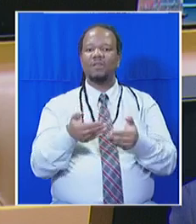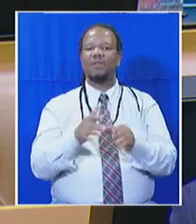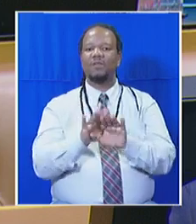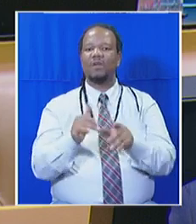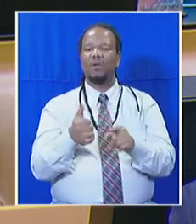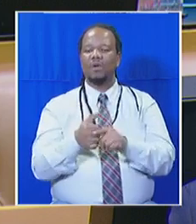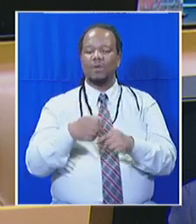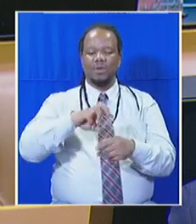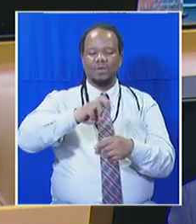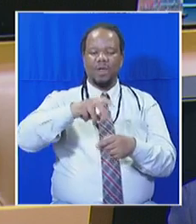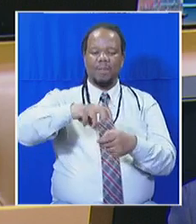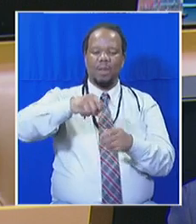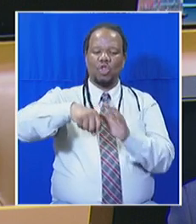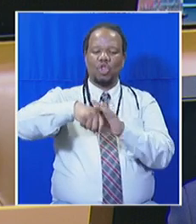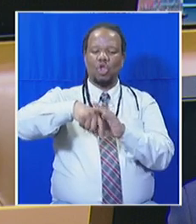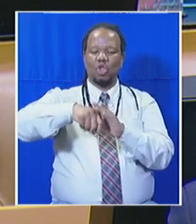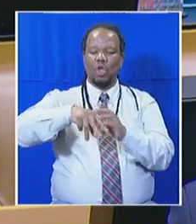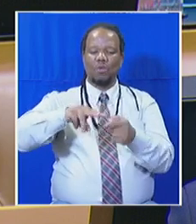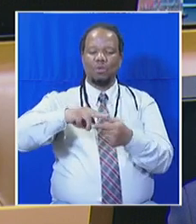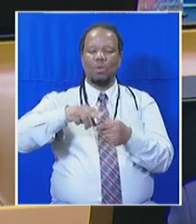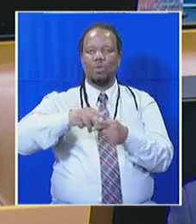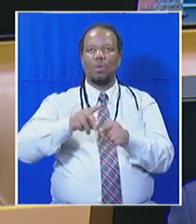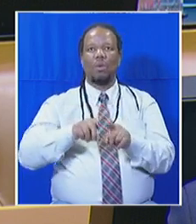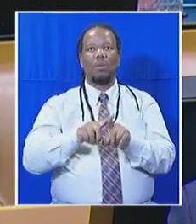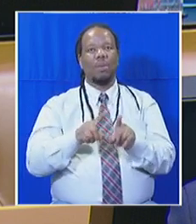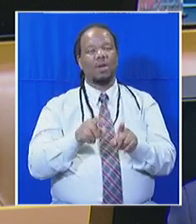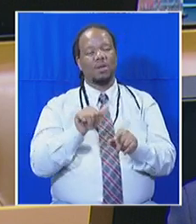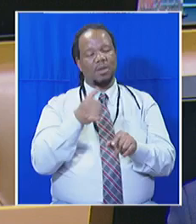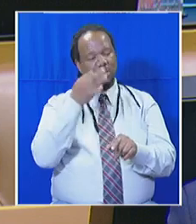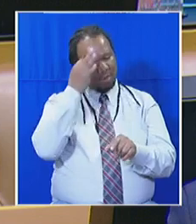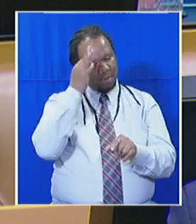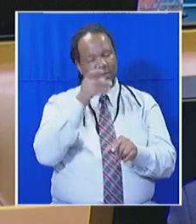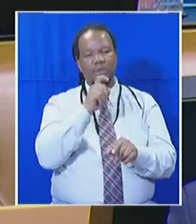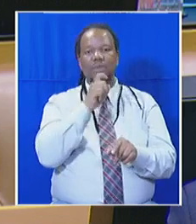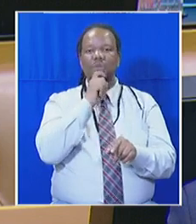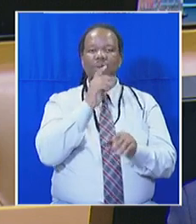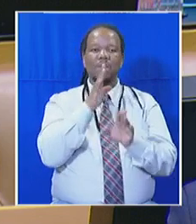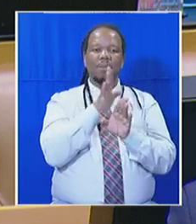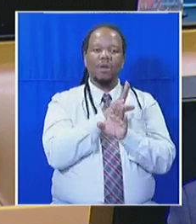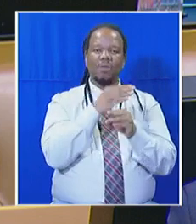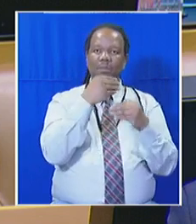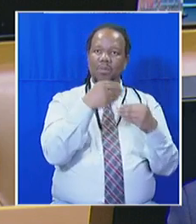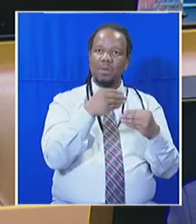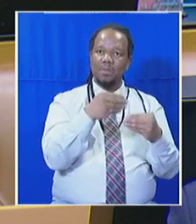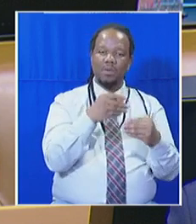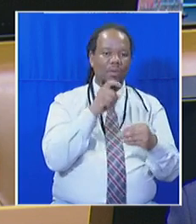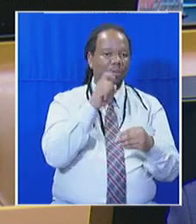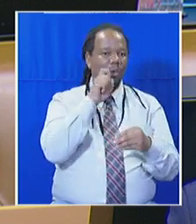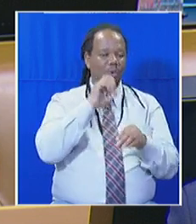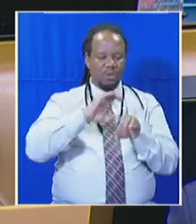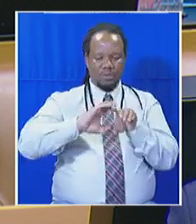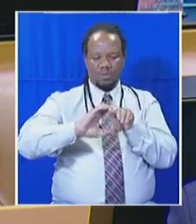leak tap. As for water, the state continue to use private contractors to fix the aging water